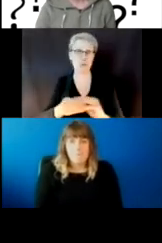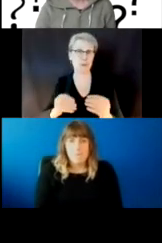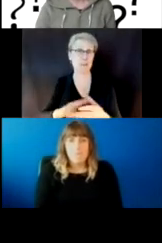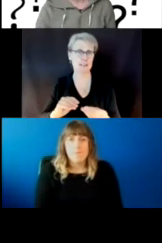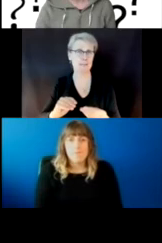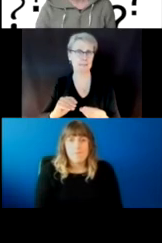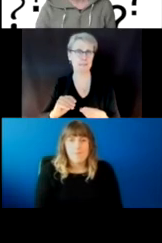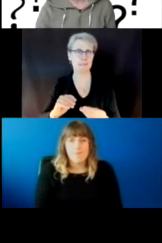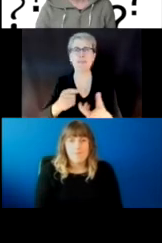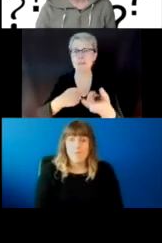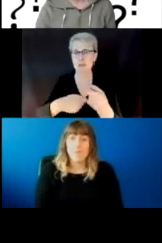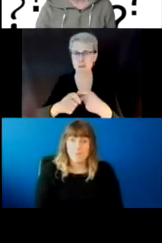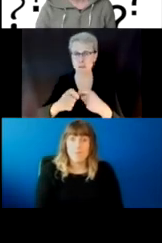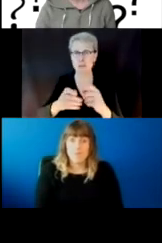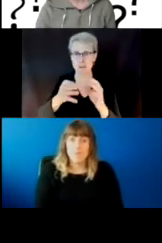Channels.